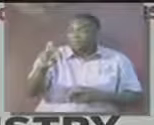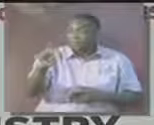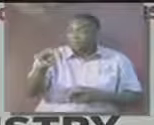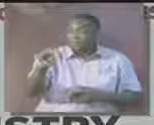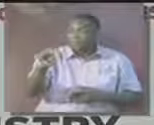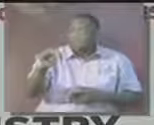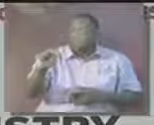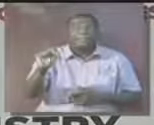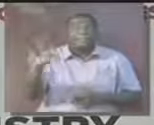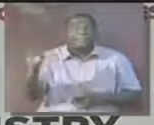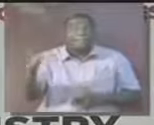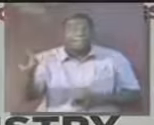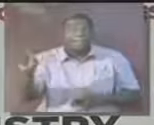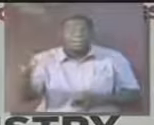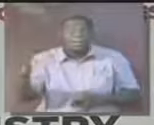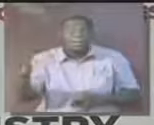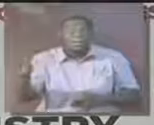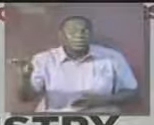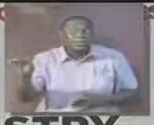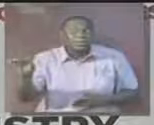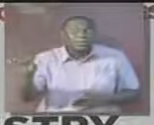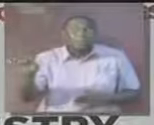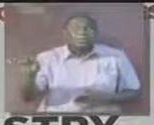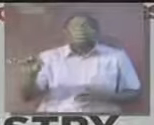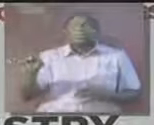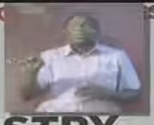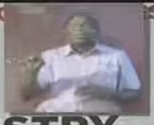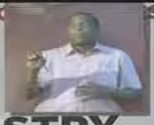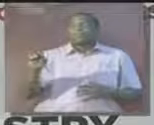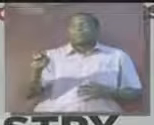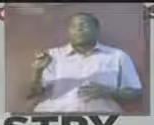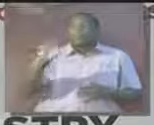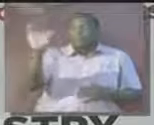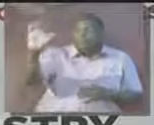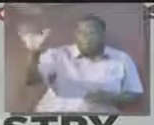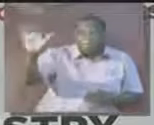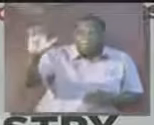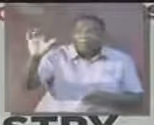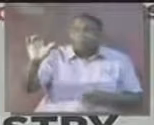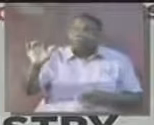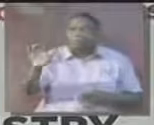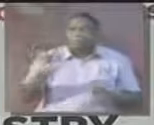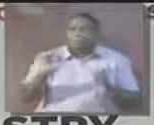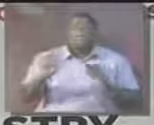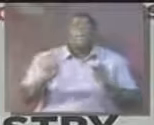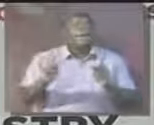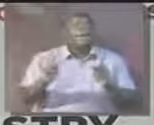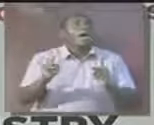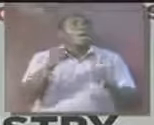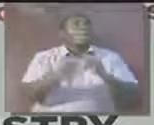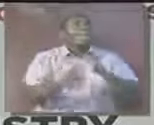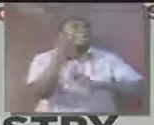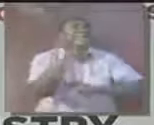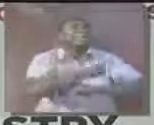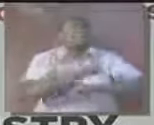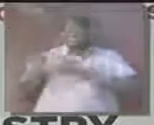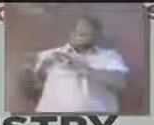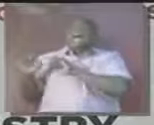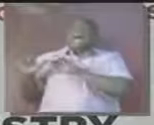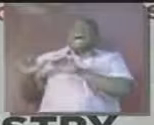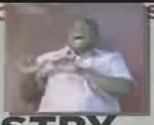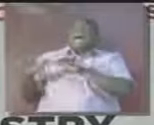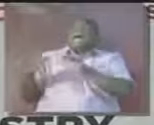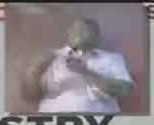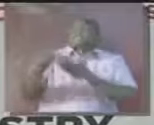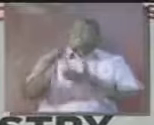the Savannah, in the Curab Junction. This is not the time for